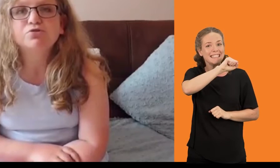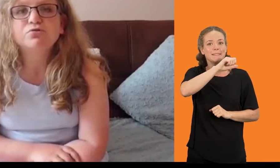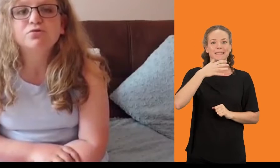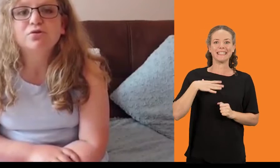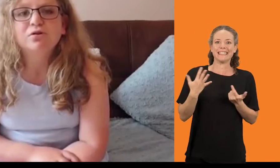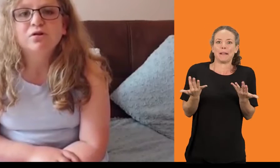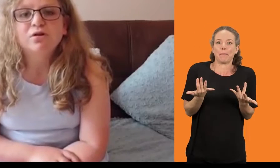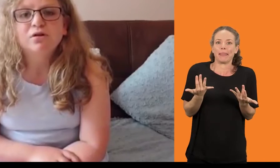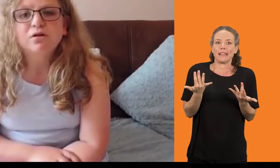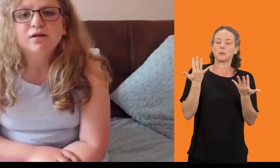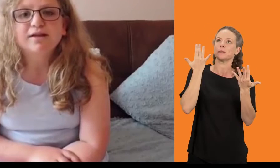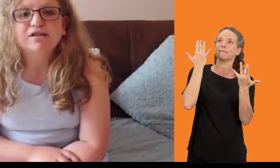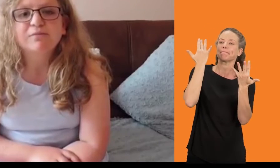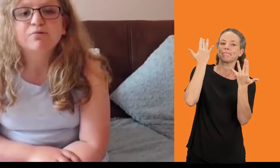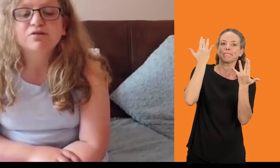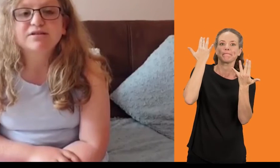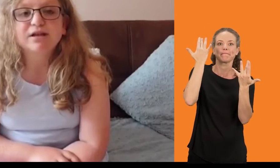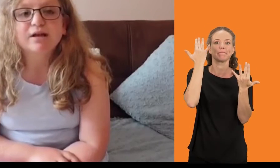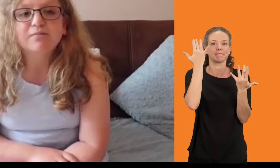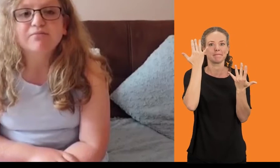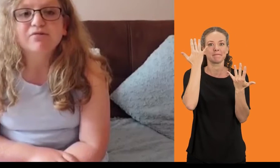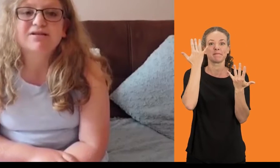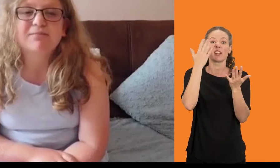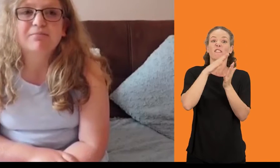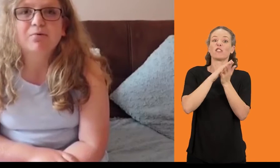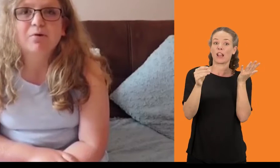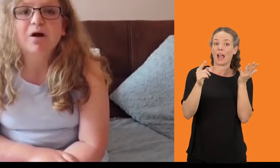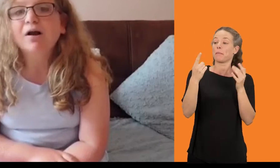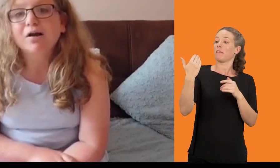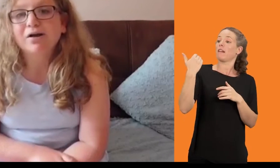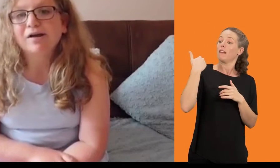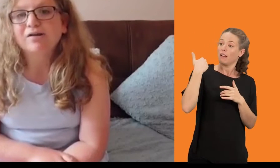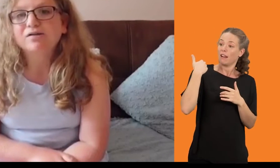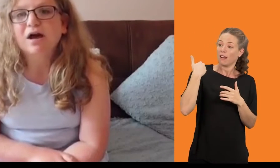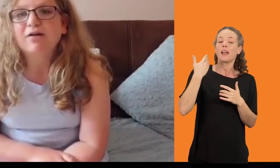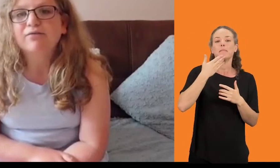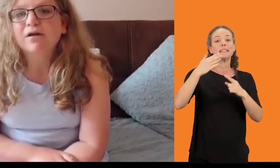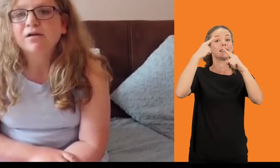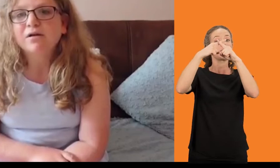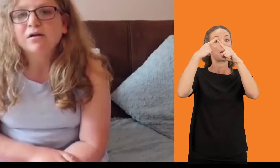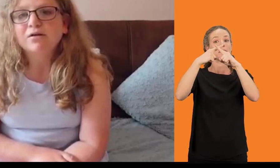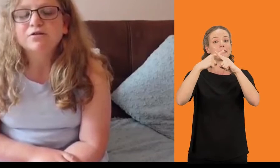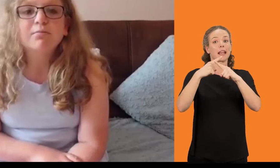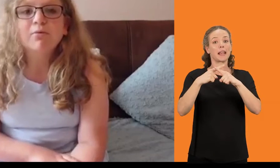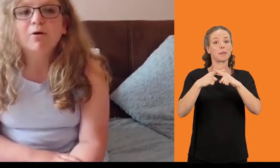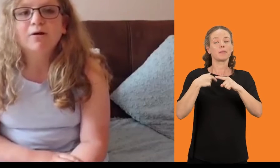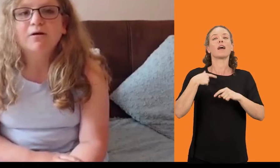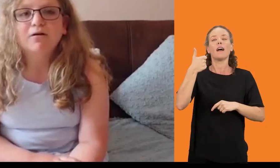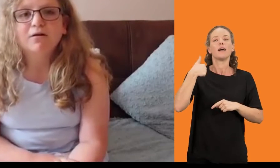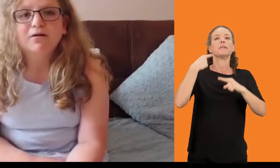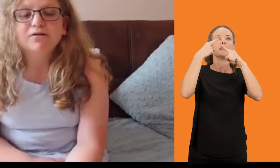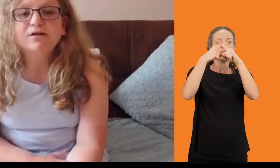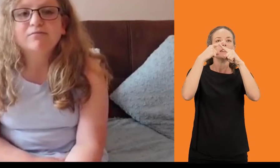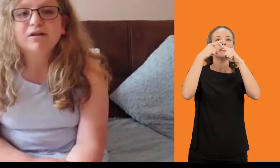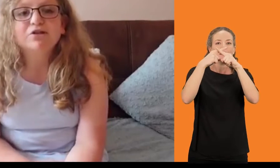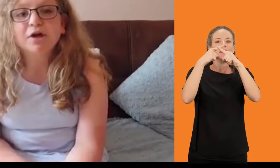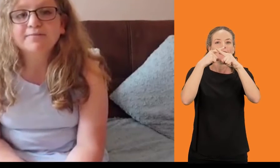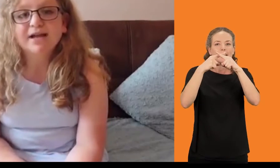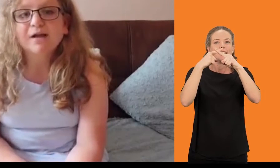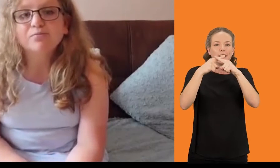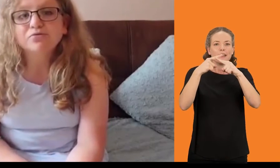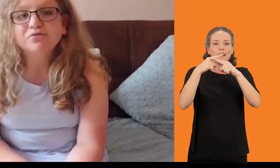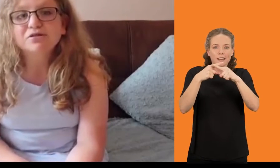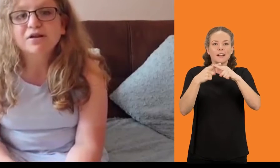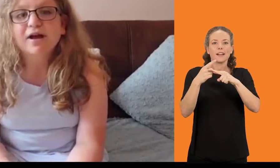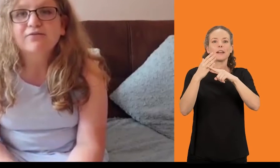whilst you're getting put to sleep. For example I like to have someone give me a